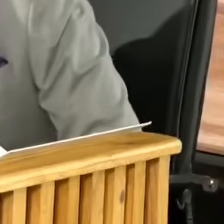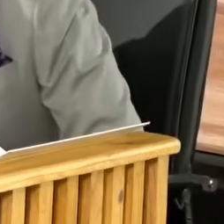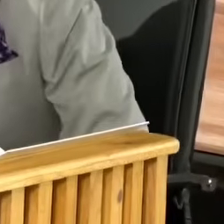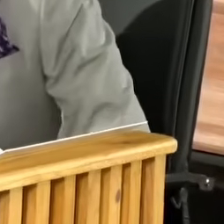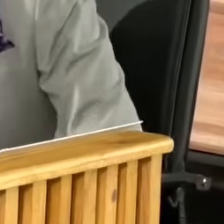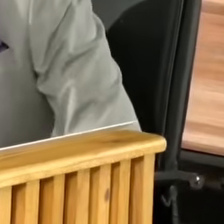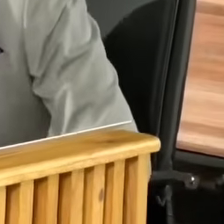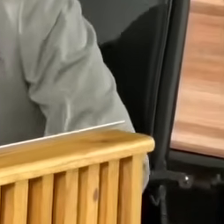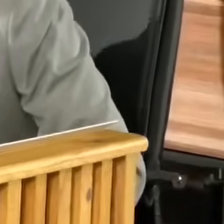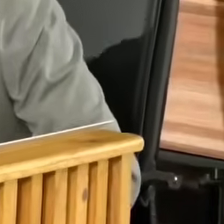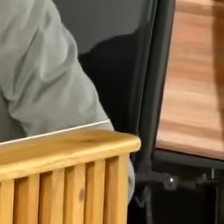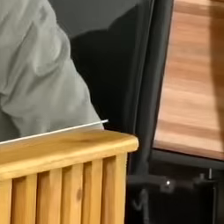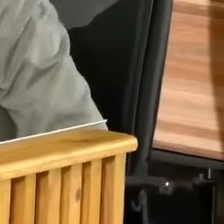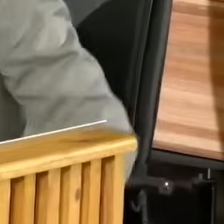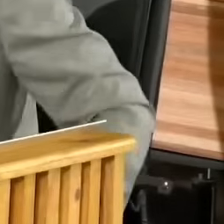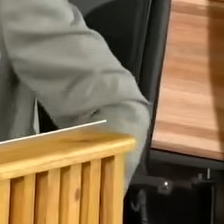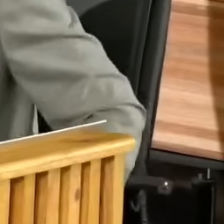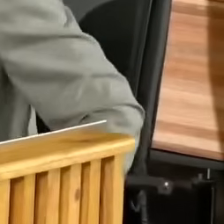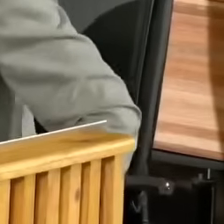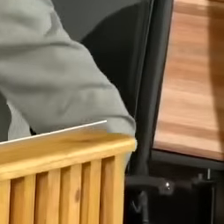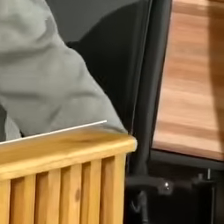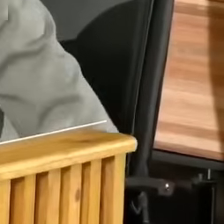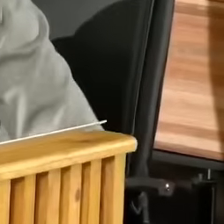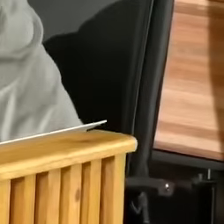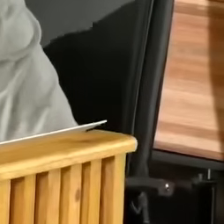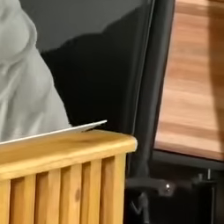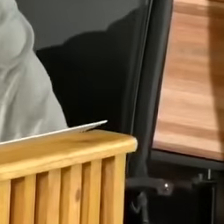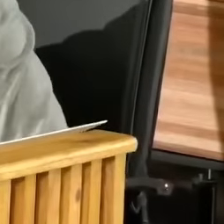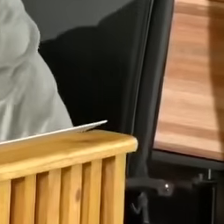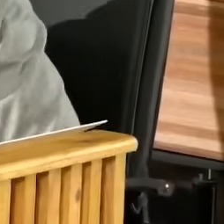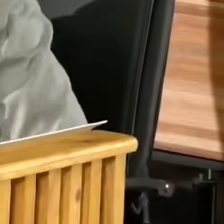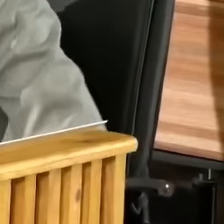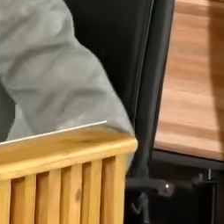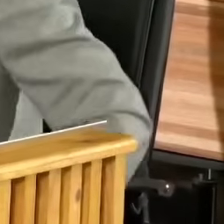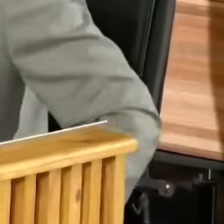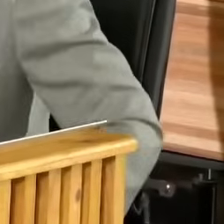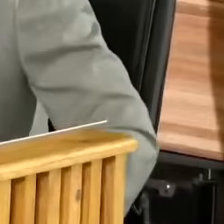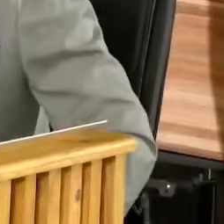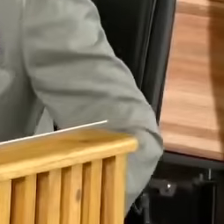General, good morning. Good morning, Council.